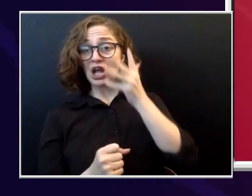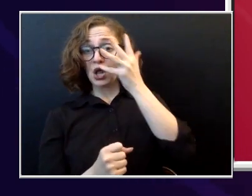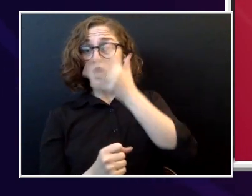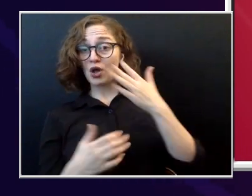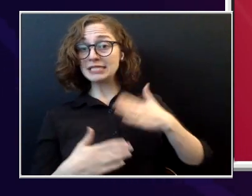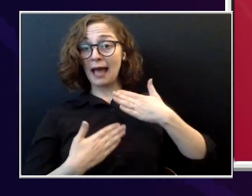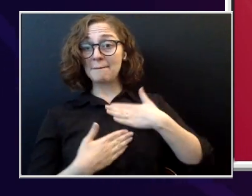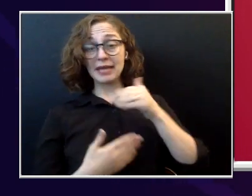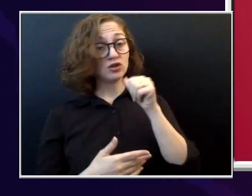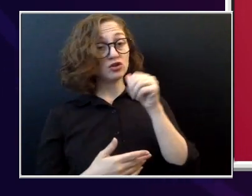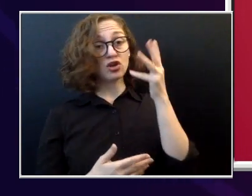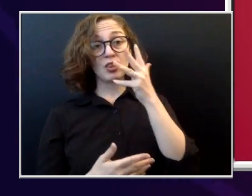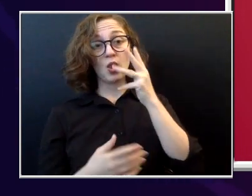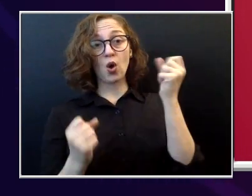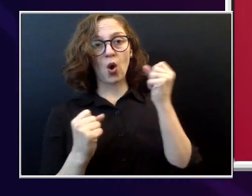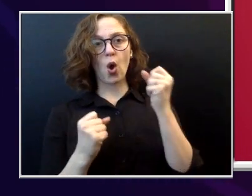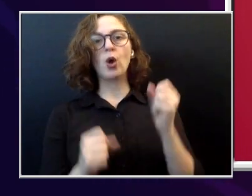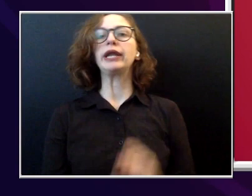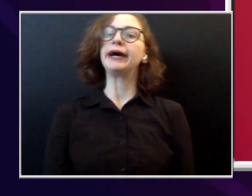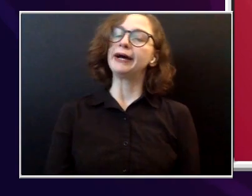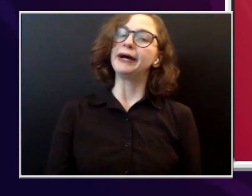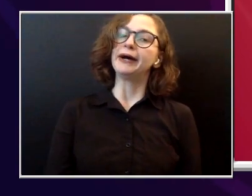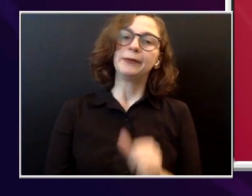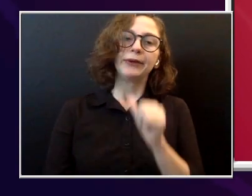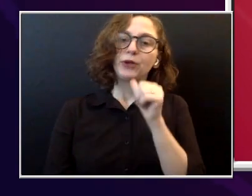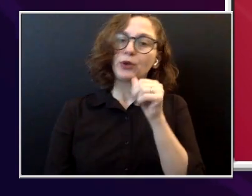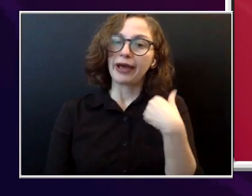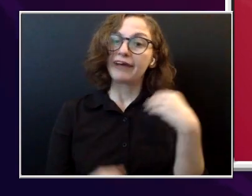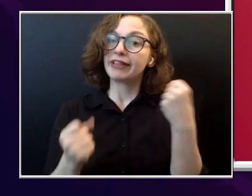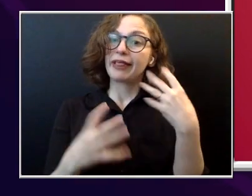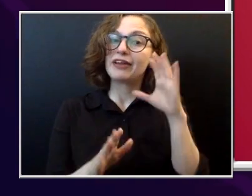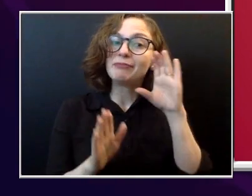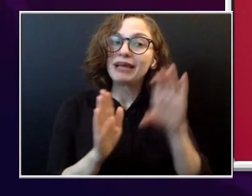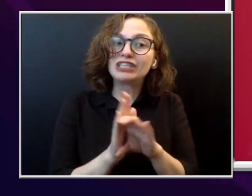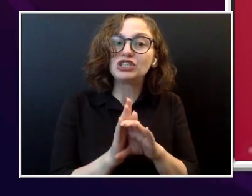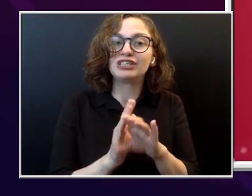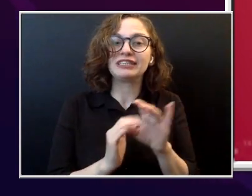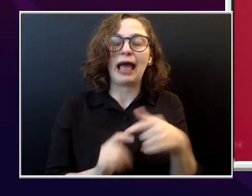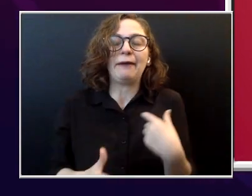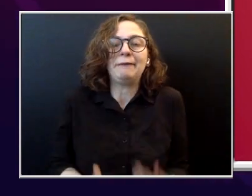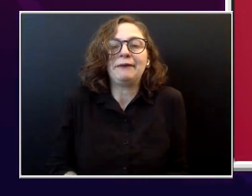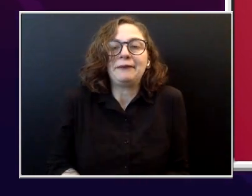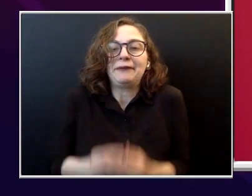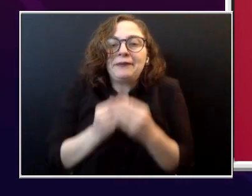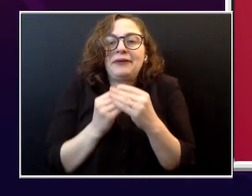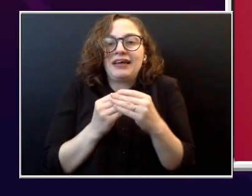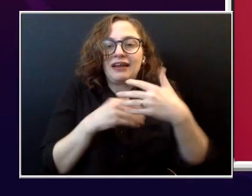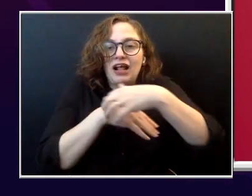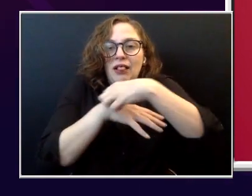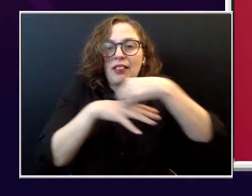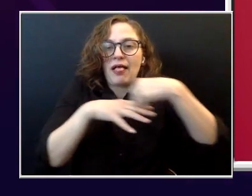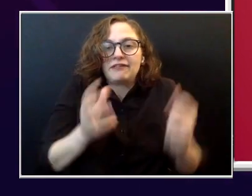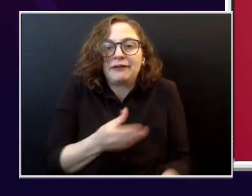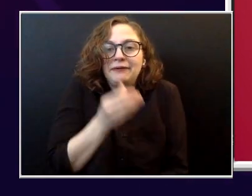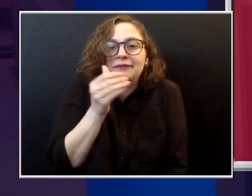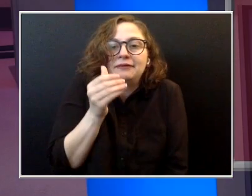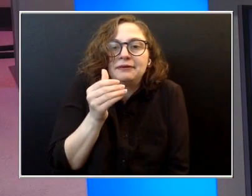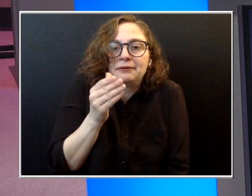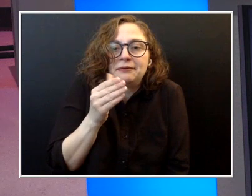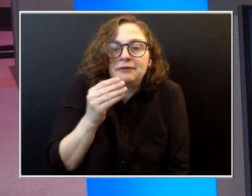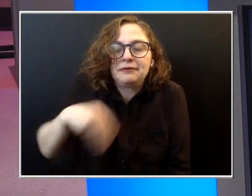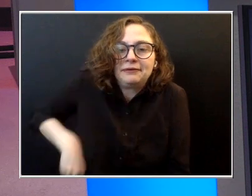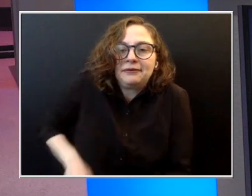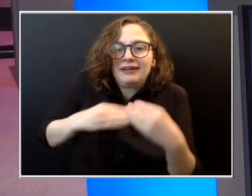why we don't have too many pictures. It was difficult. I only got that one mitten off to click your phone, and then you were done. Yes. Well, that's great. Thank